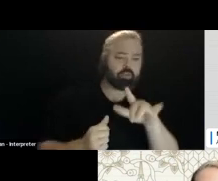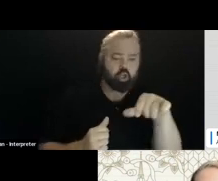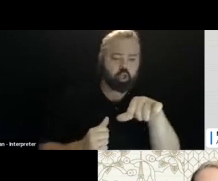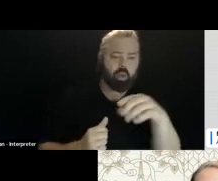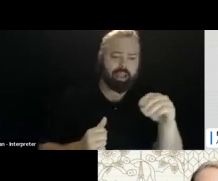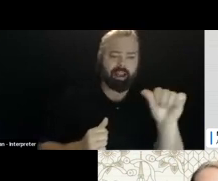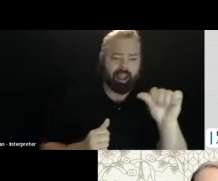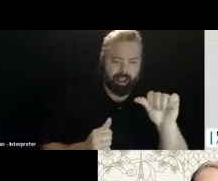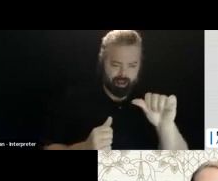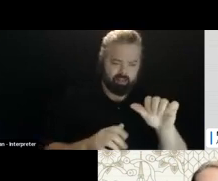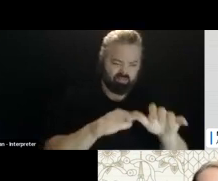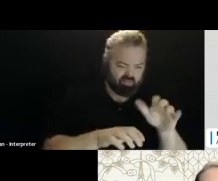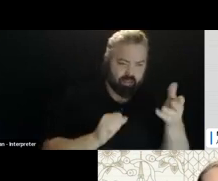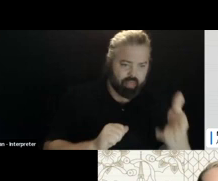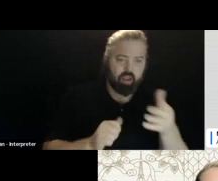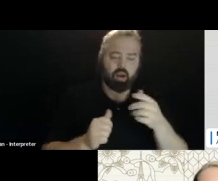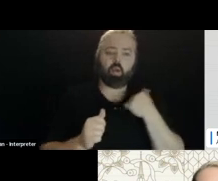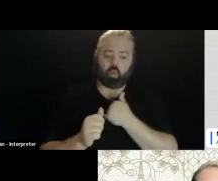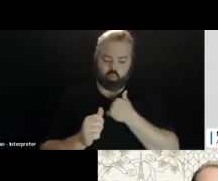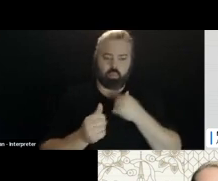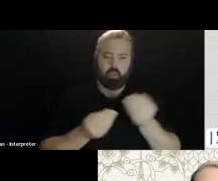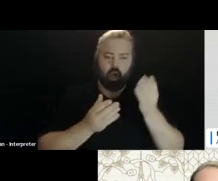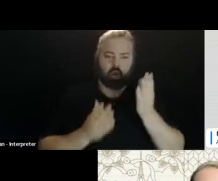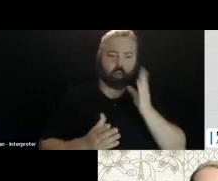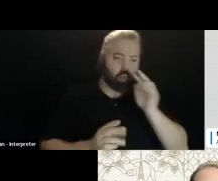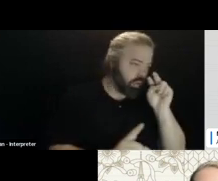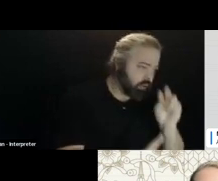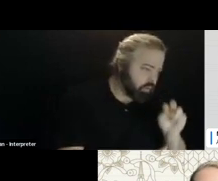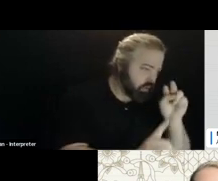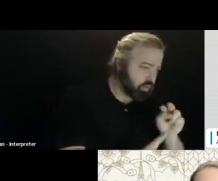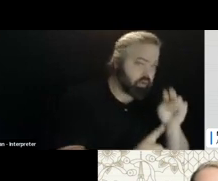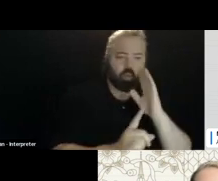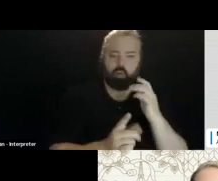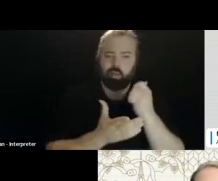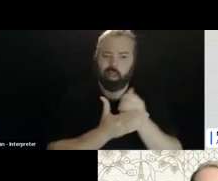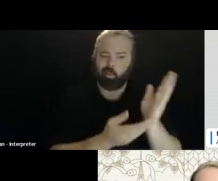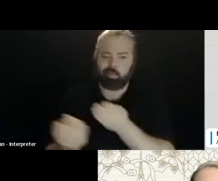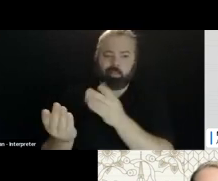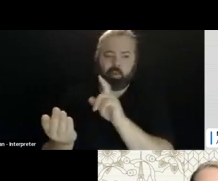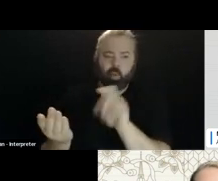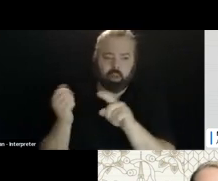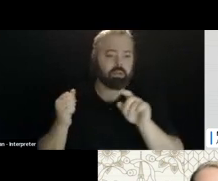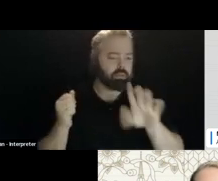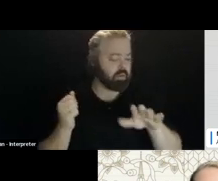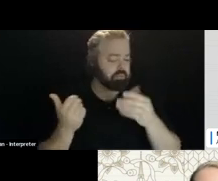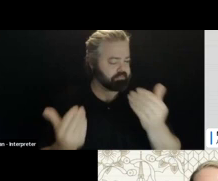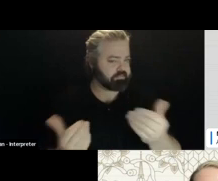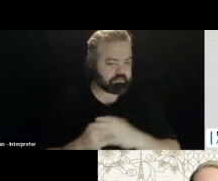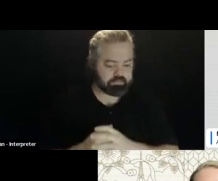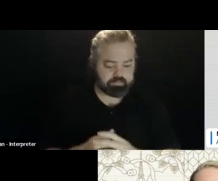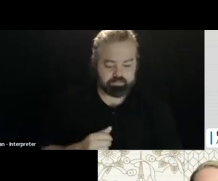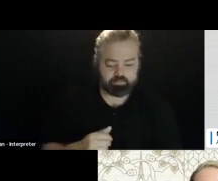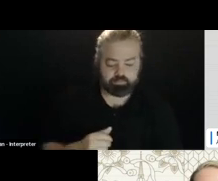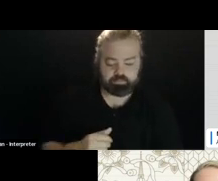and monitoring the Q&A for questions, so please feel free to use that. If you have